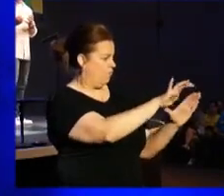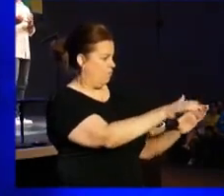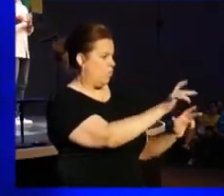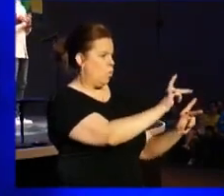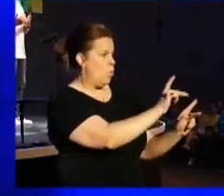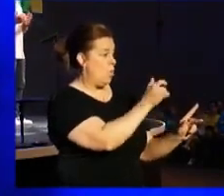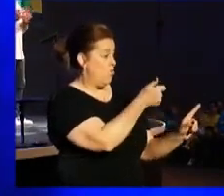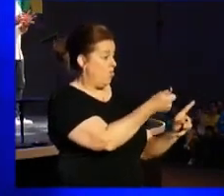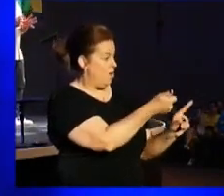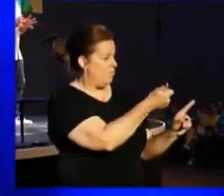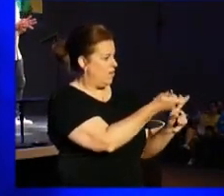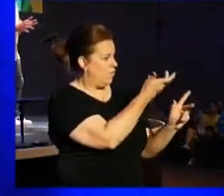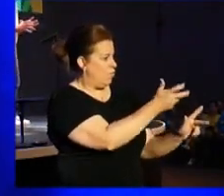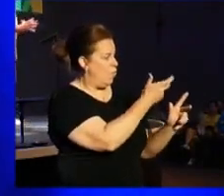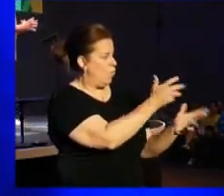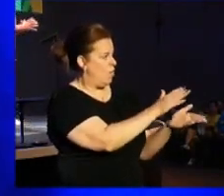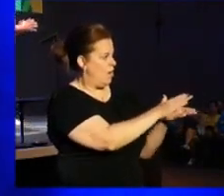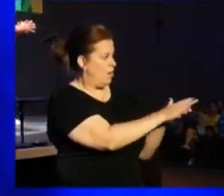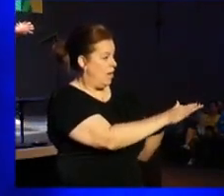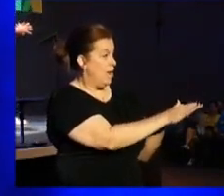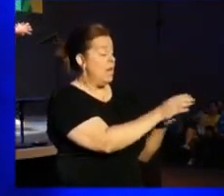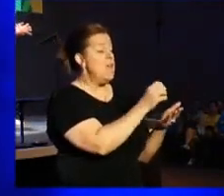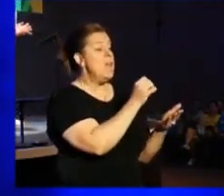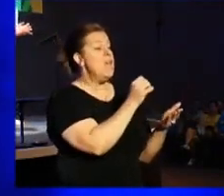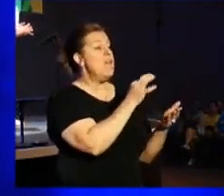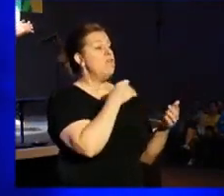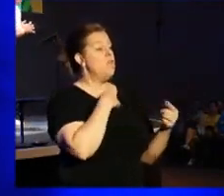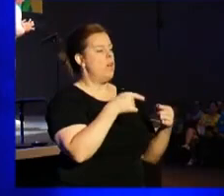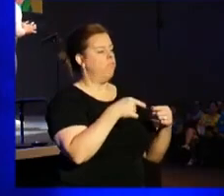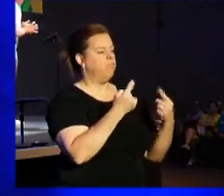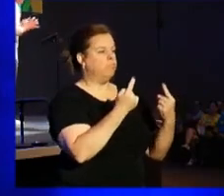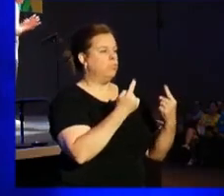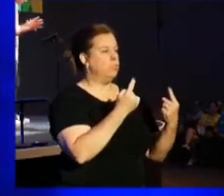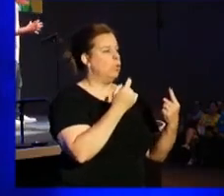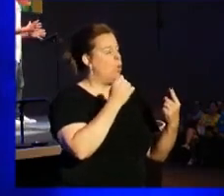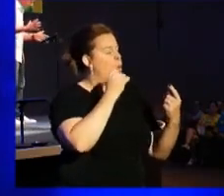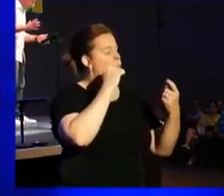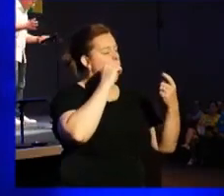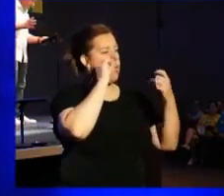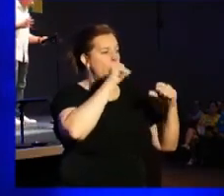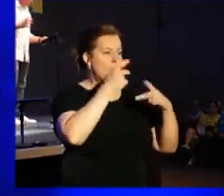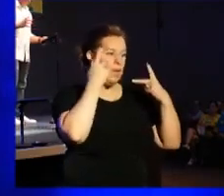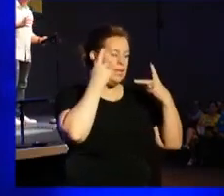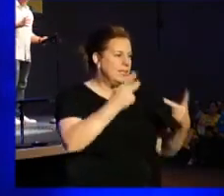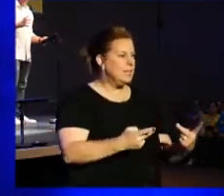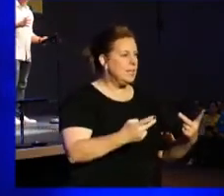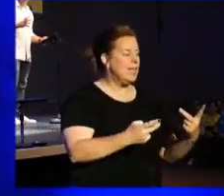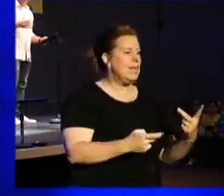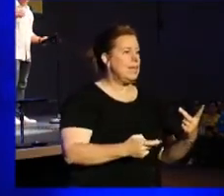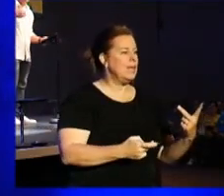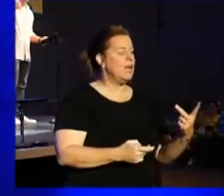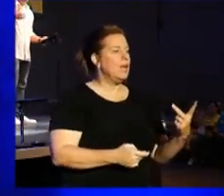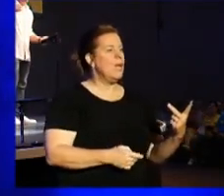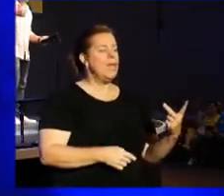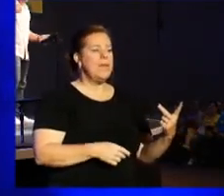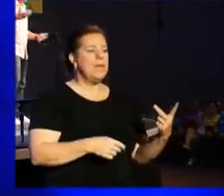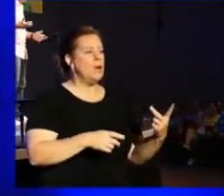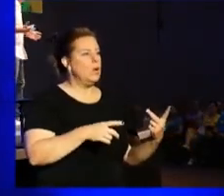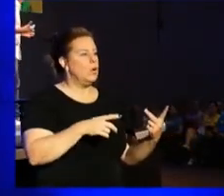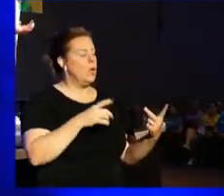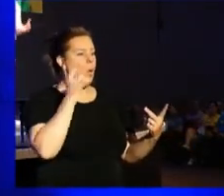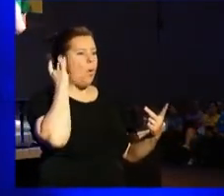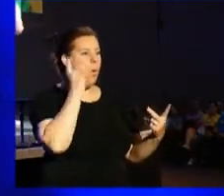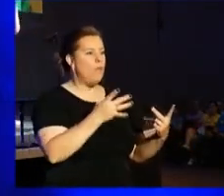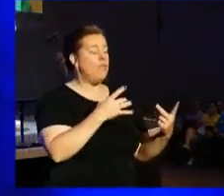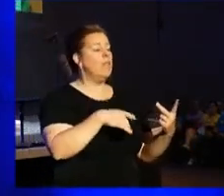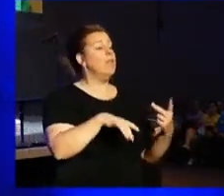contentious, then the claws come out, right? You've seen it just as much as I have. And it's important as